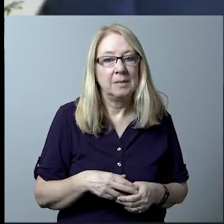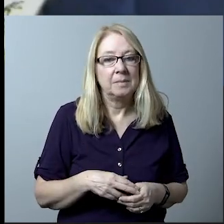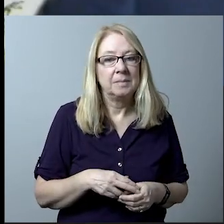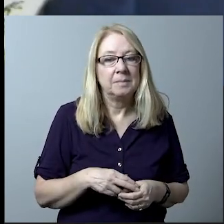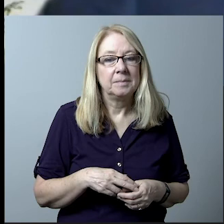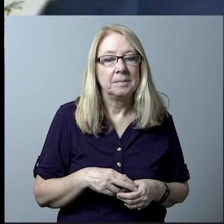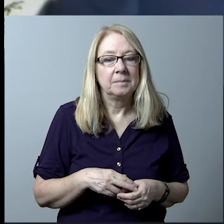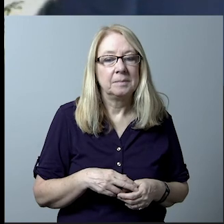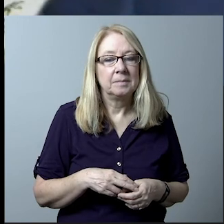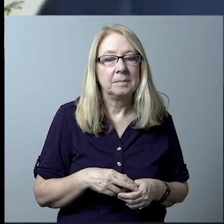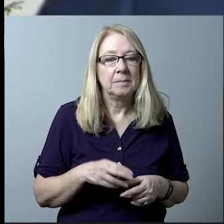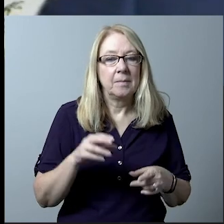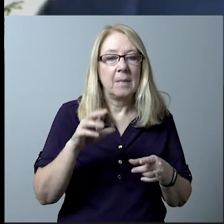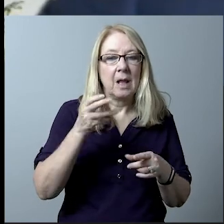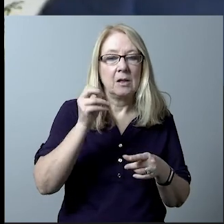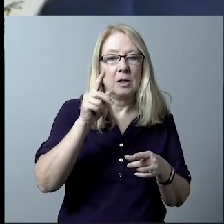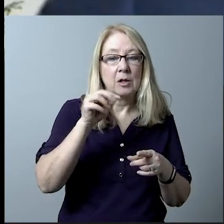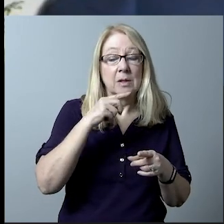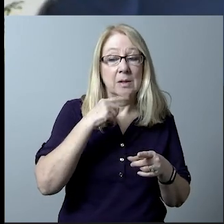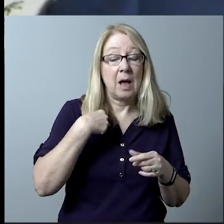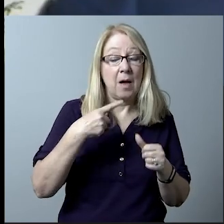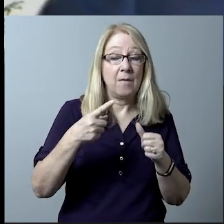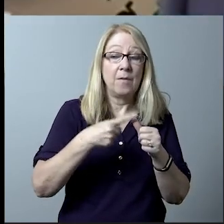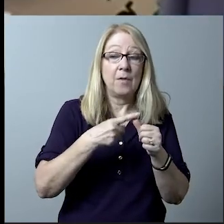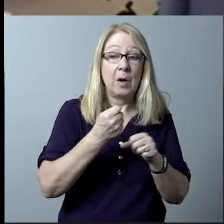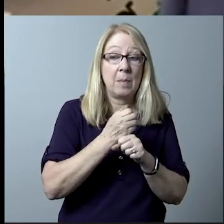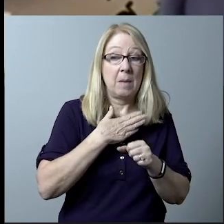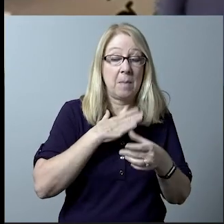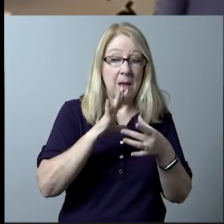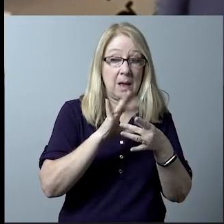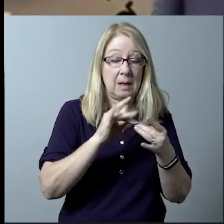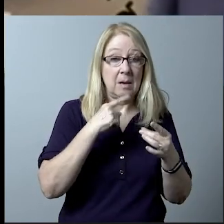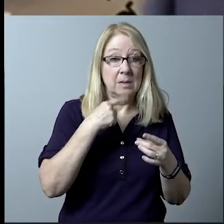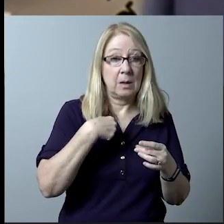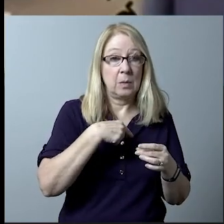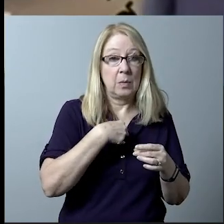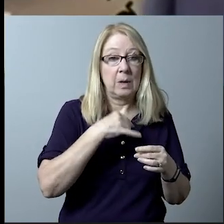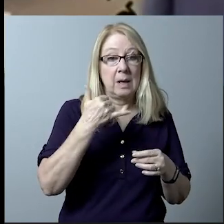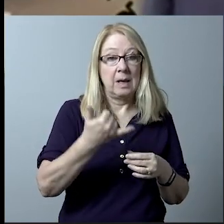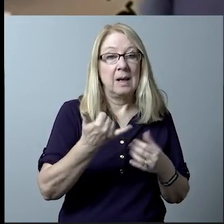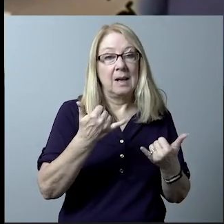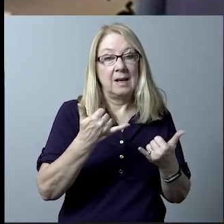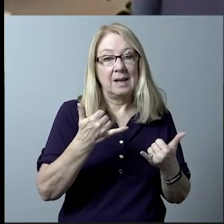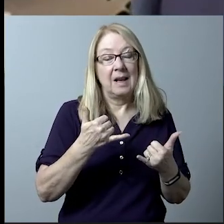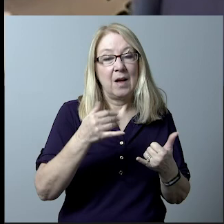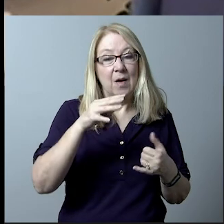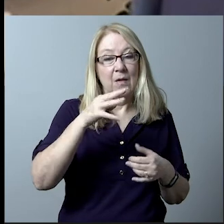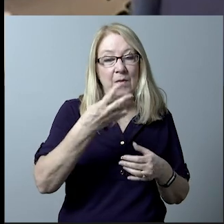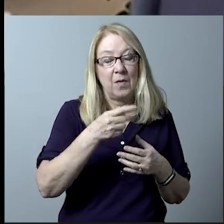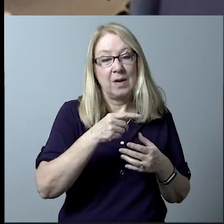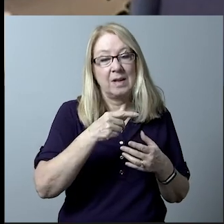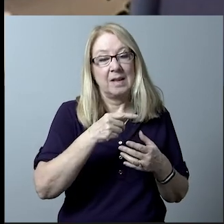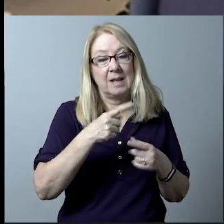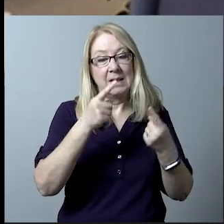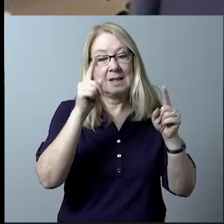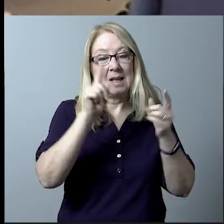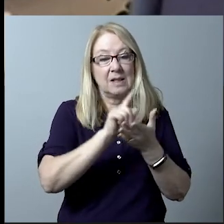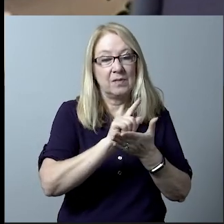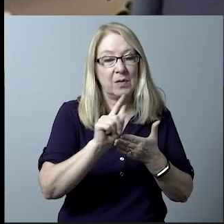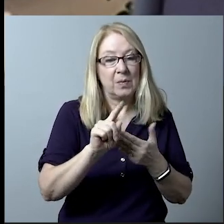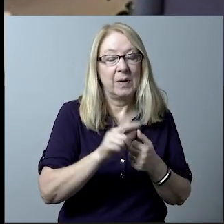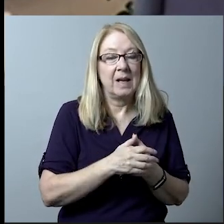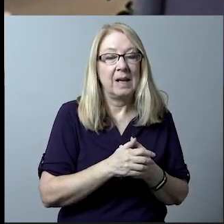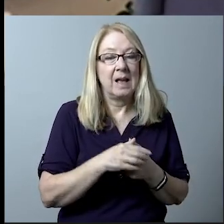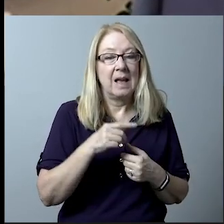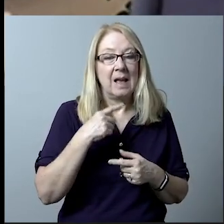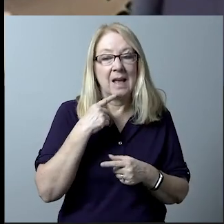guardrails we have. And Stephanie may have some comments as well when you're done. So when I first made my comments, I said we are entering a 4th successful week.